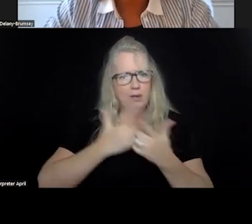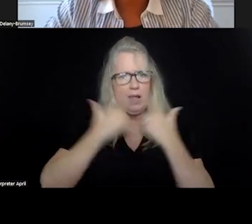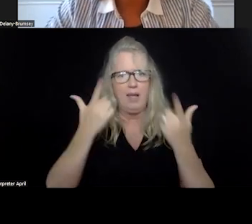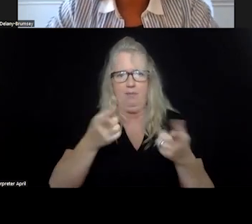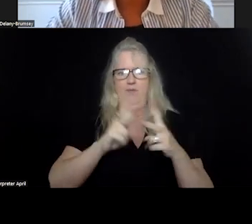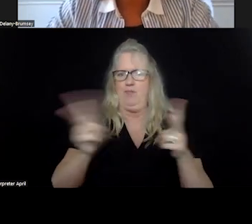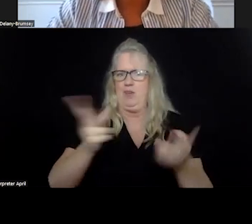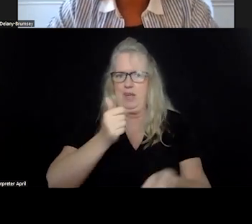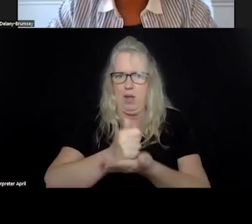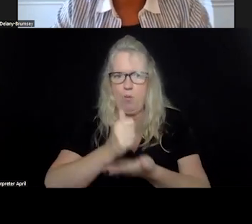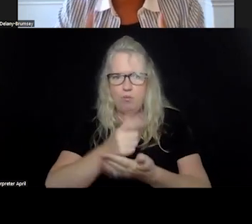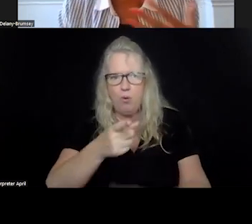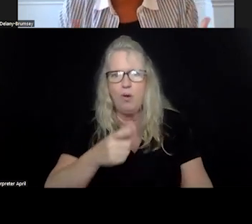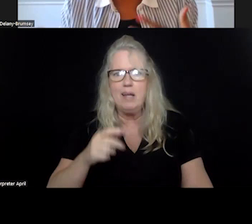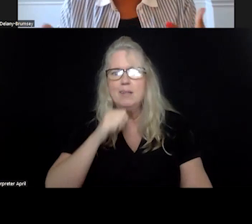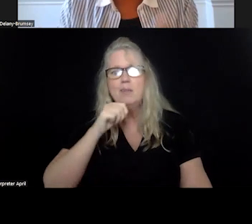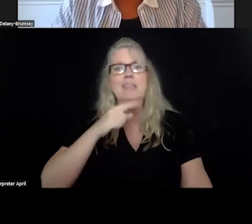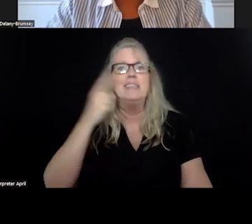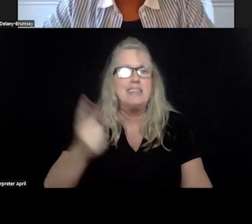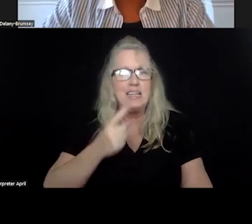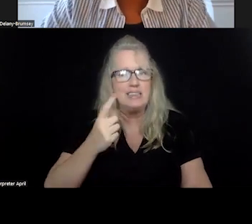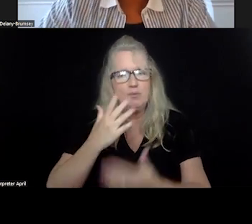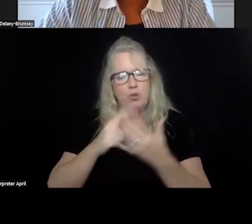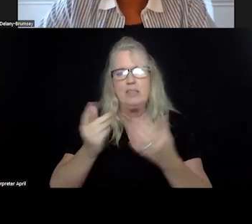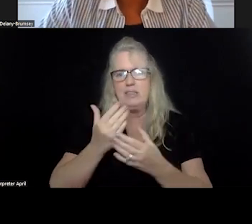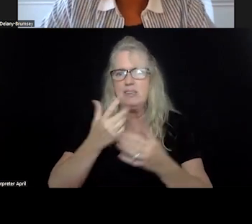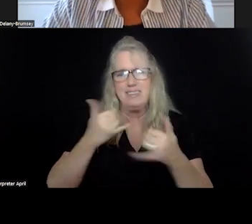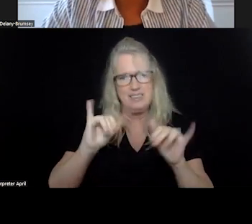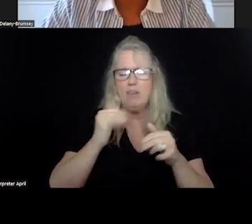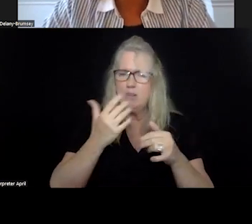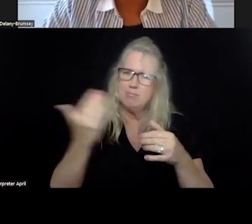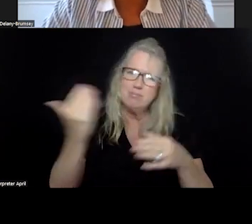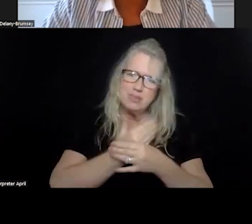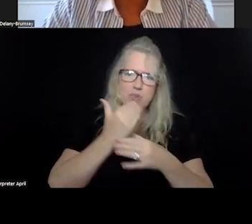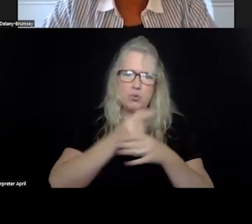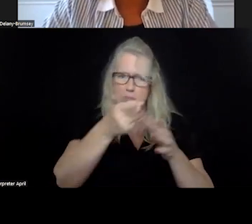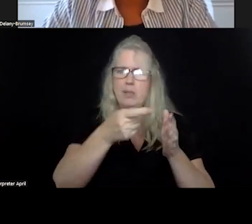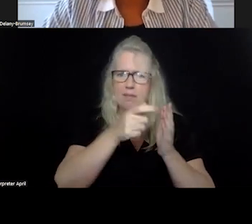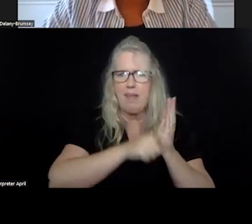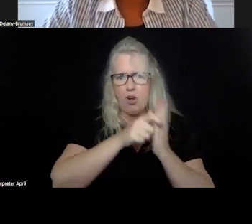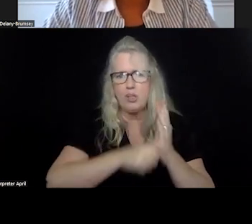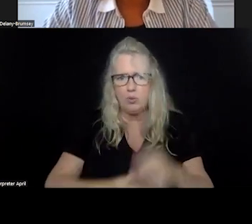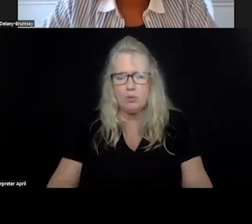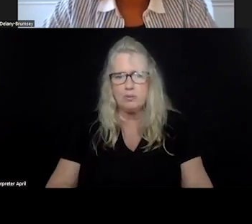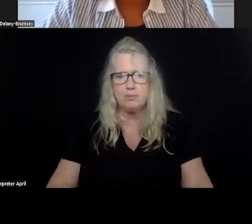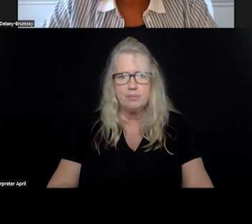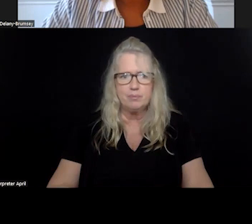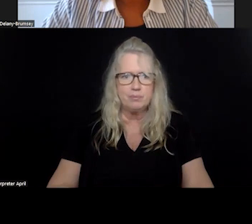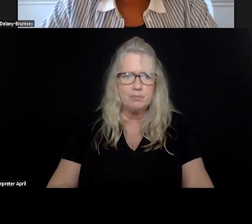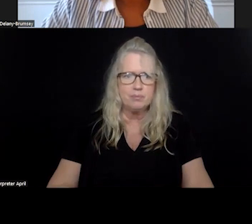course, always disturbing article. Next slide.